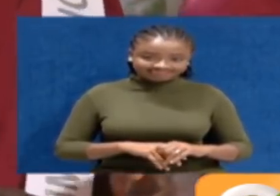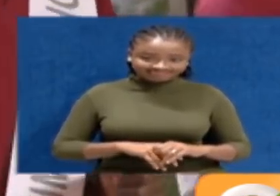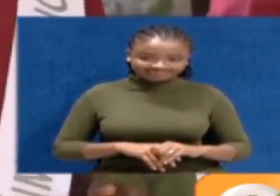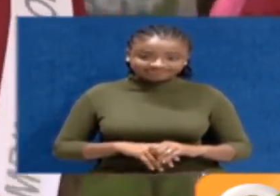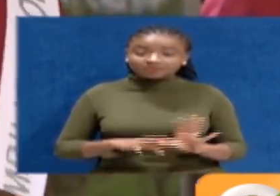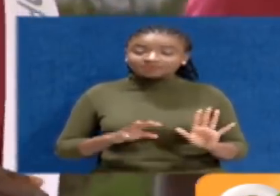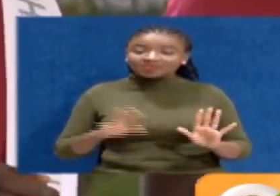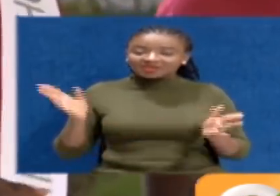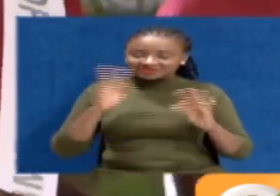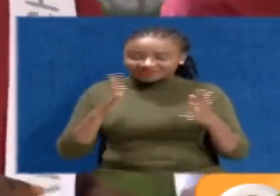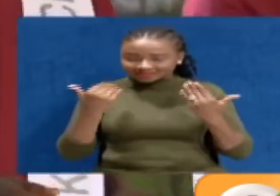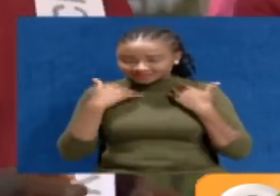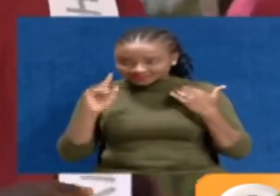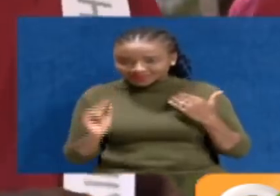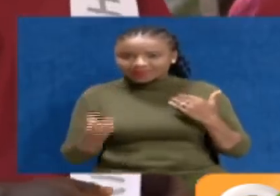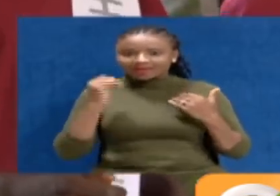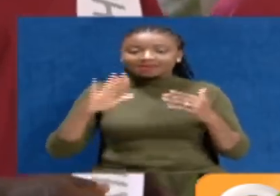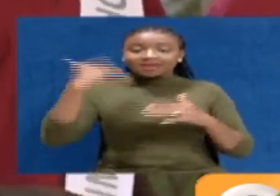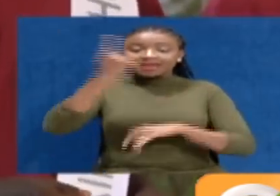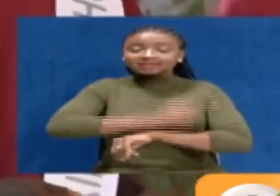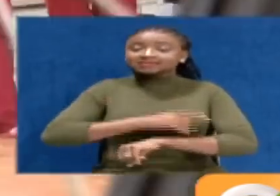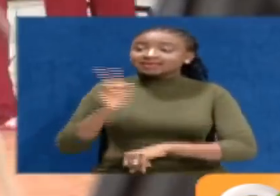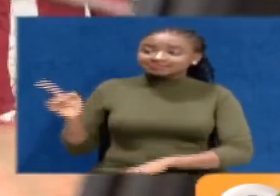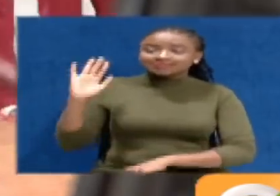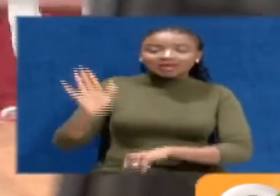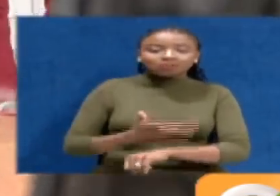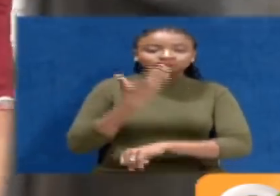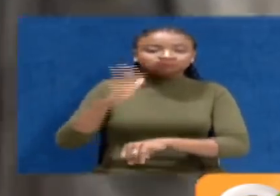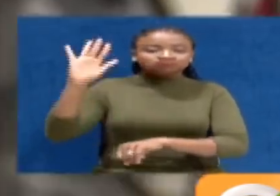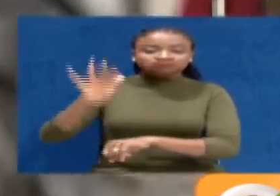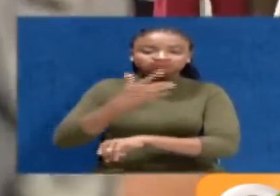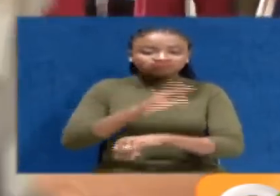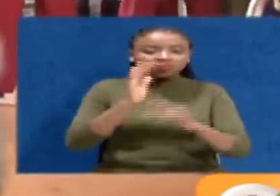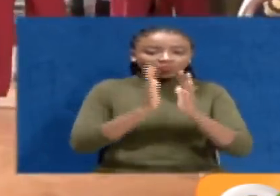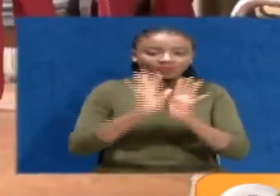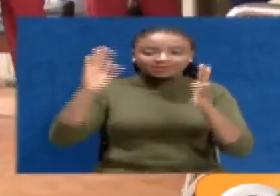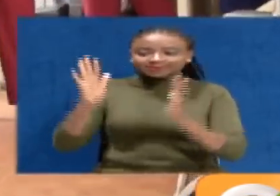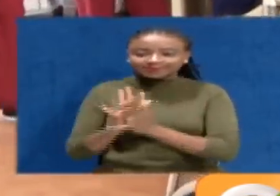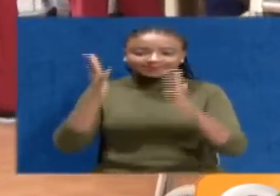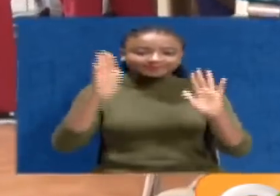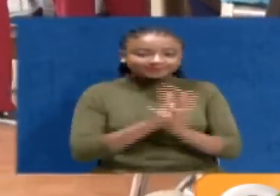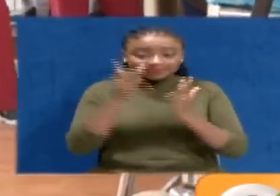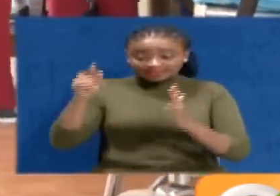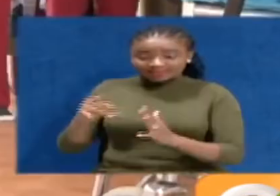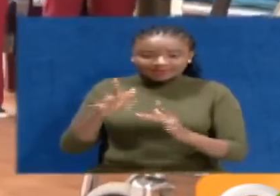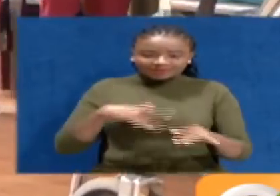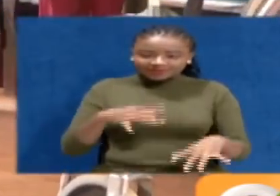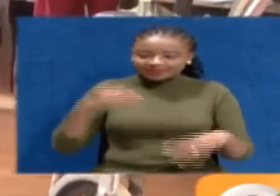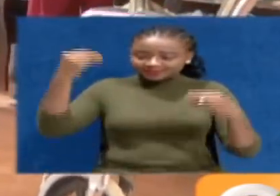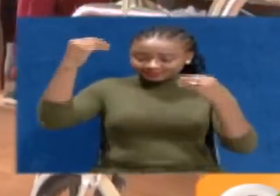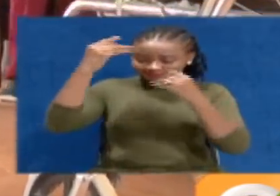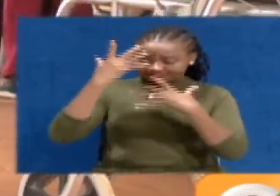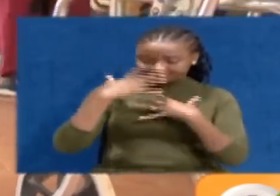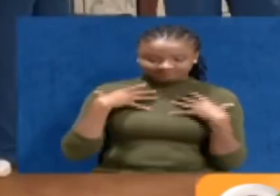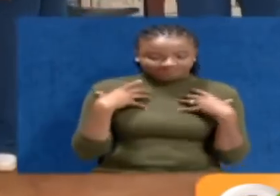The following day, nurses and doctors join the patients in worship songs after breakfast. This is a routine that gives them spiritual